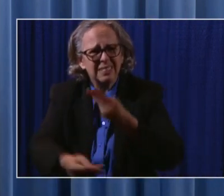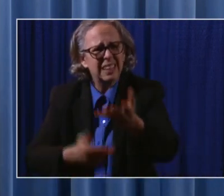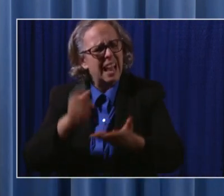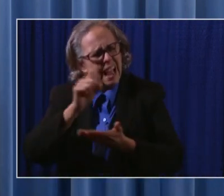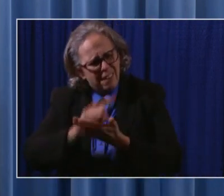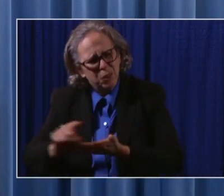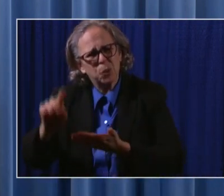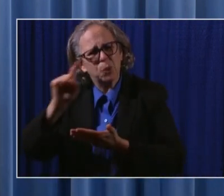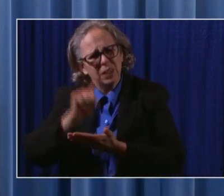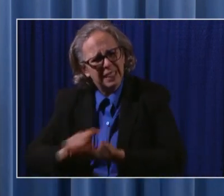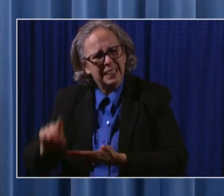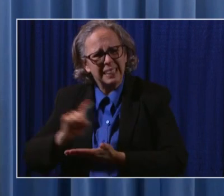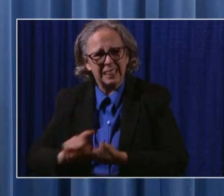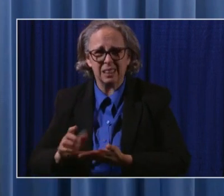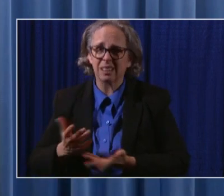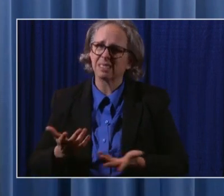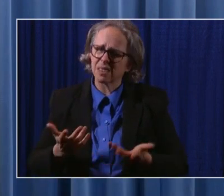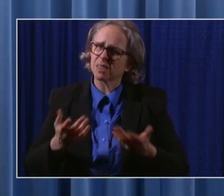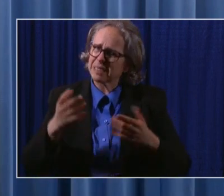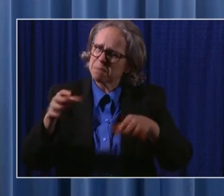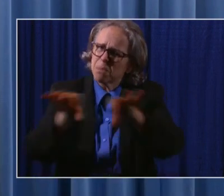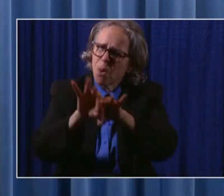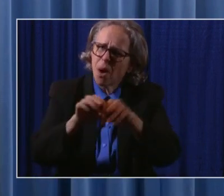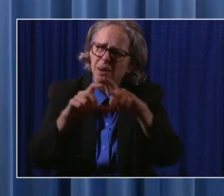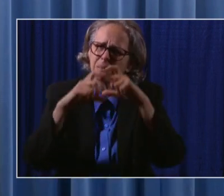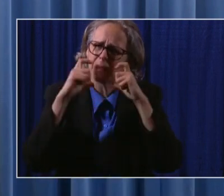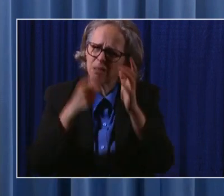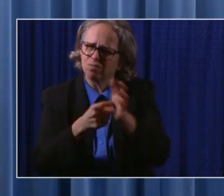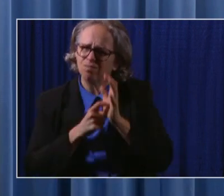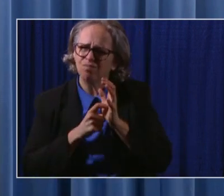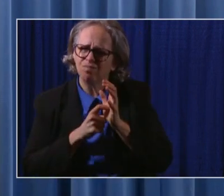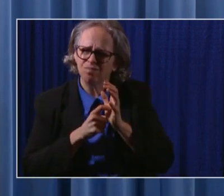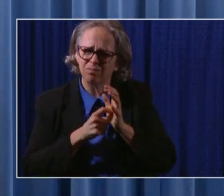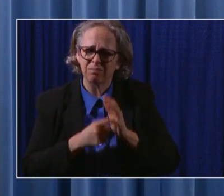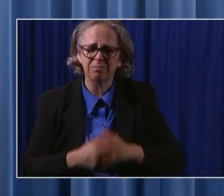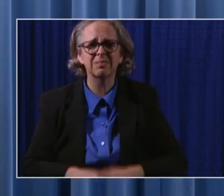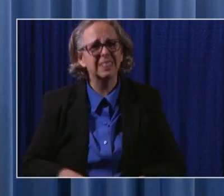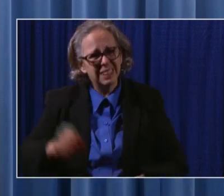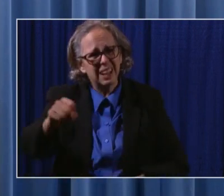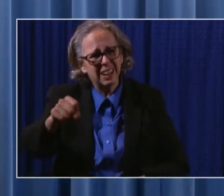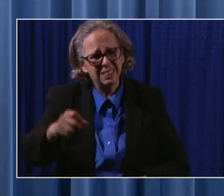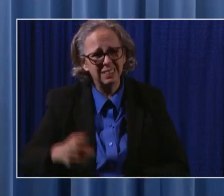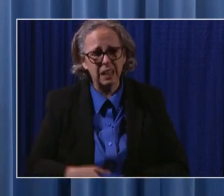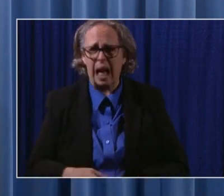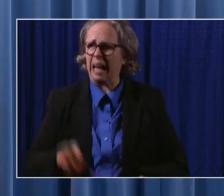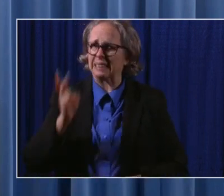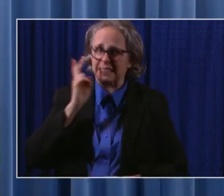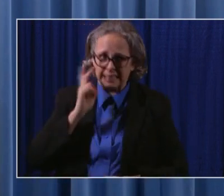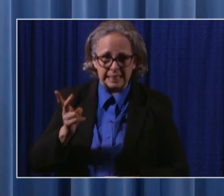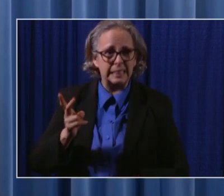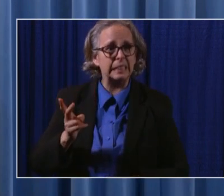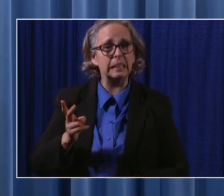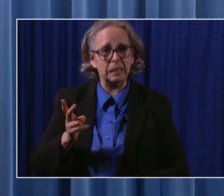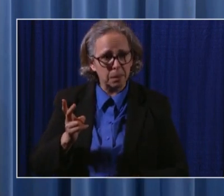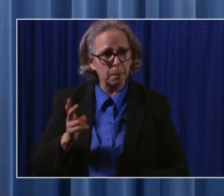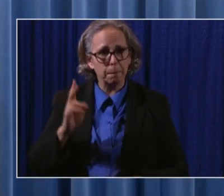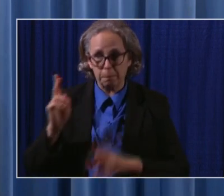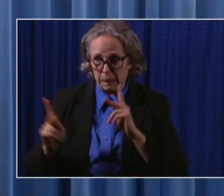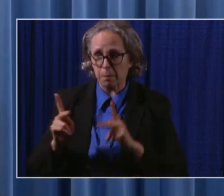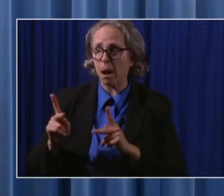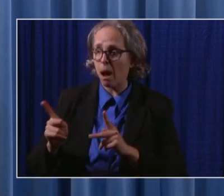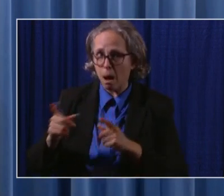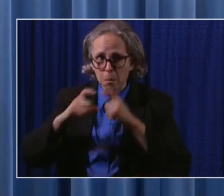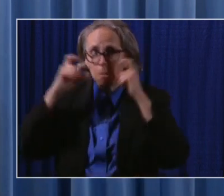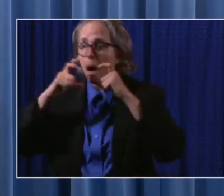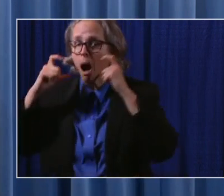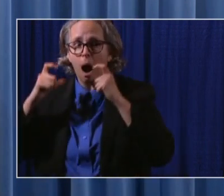on, and we are starting to see, particularly in the red counties, where that mask